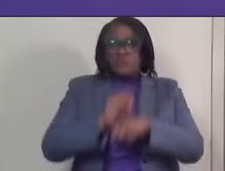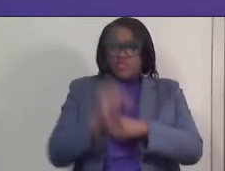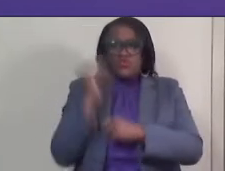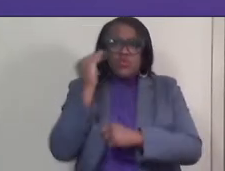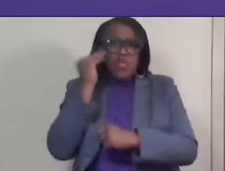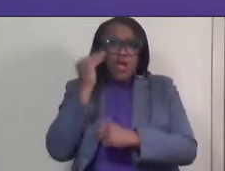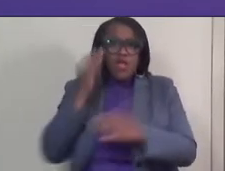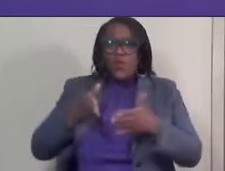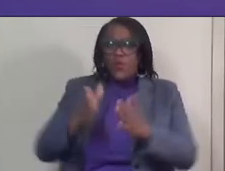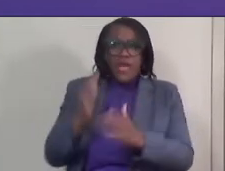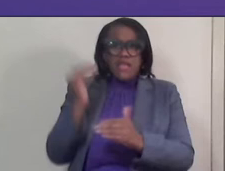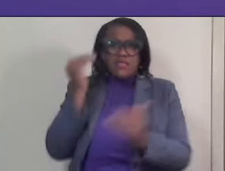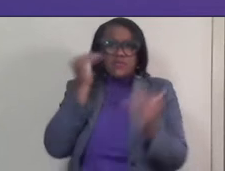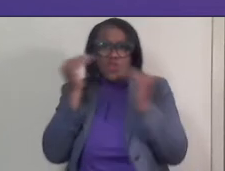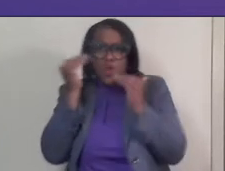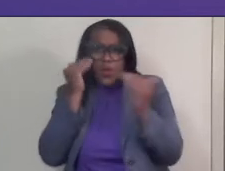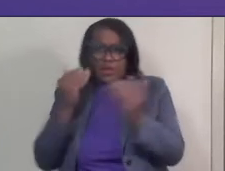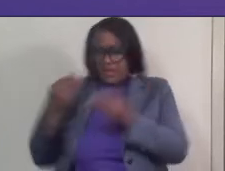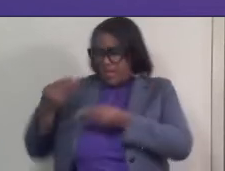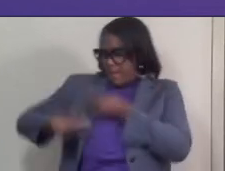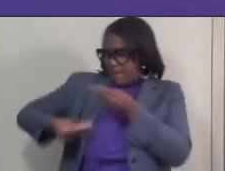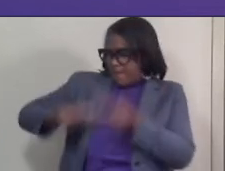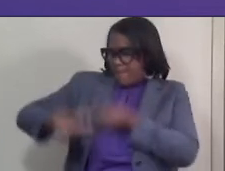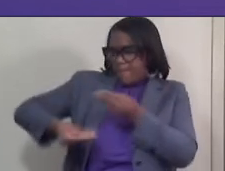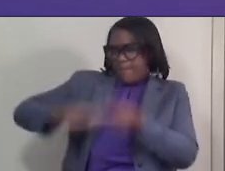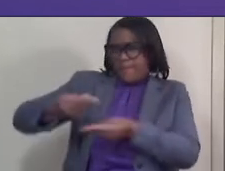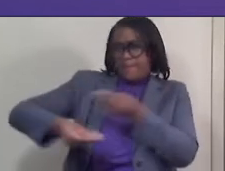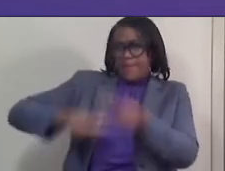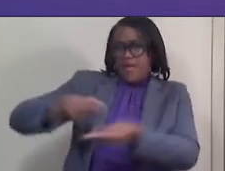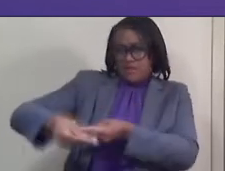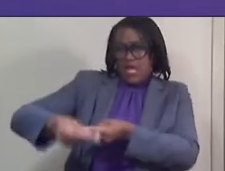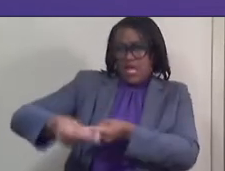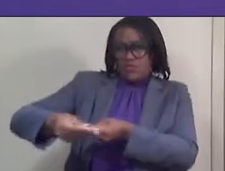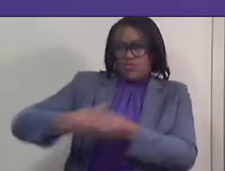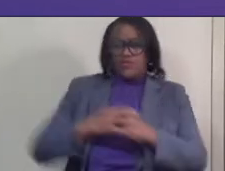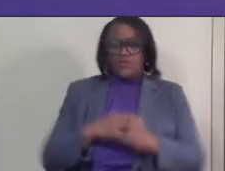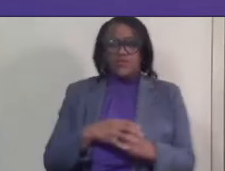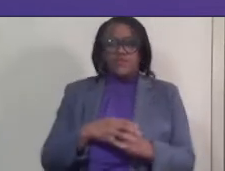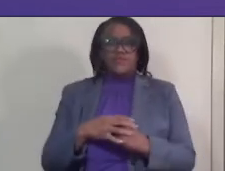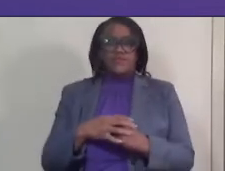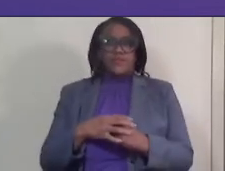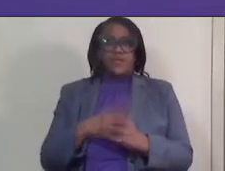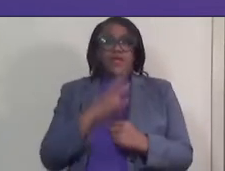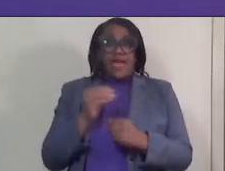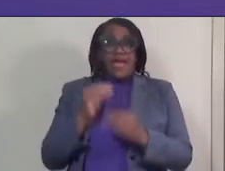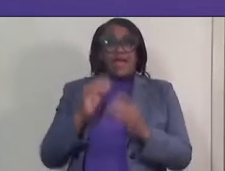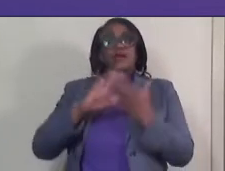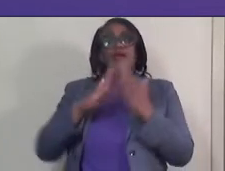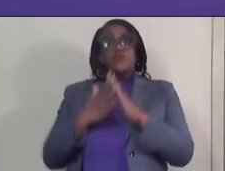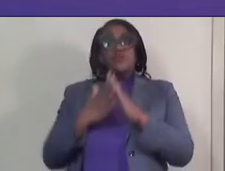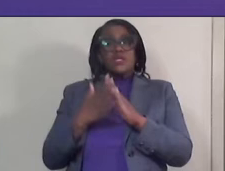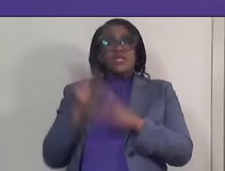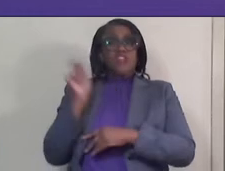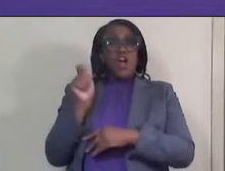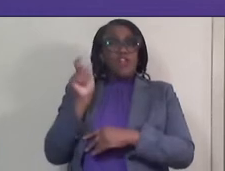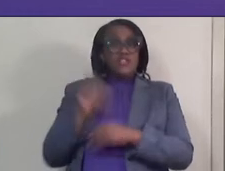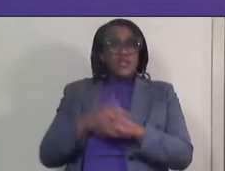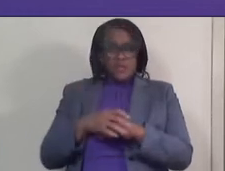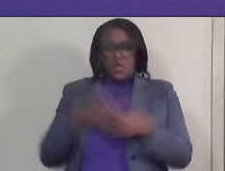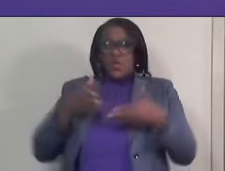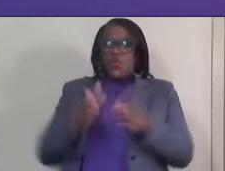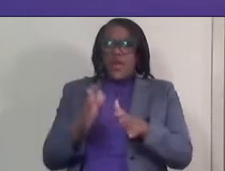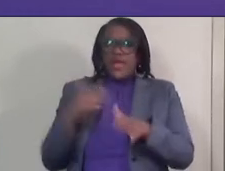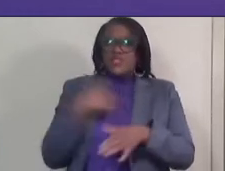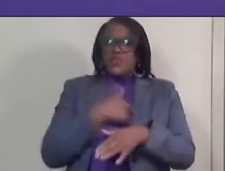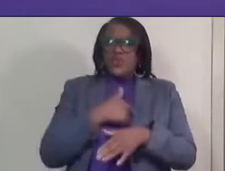and being usually passed down orally from one generation to the next, and community scholarship, ways of learning